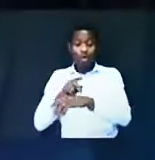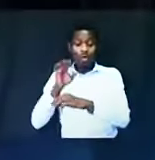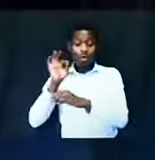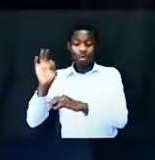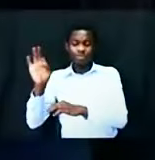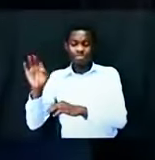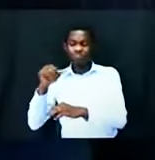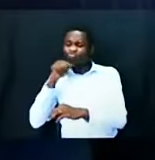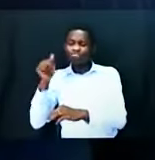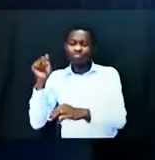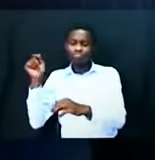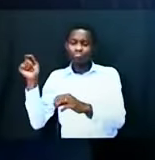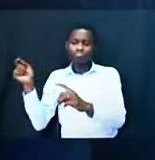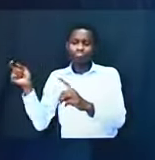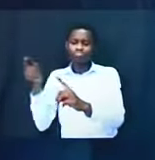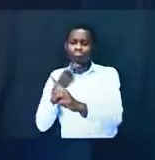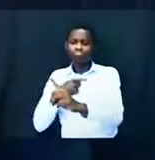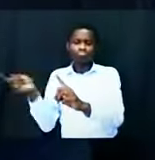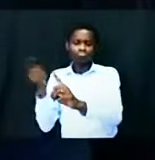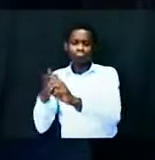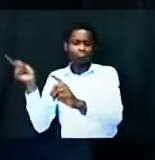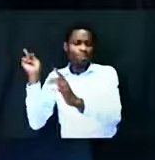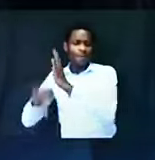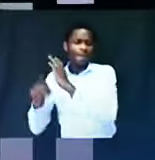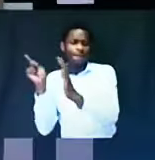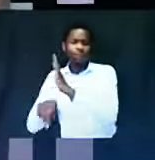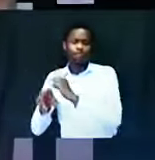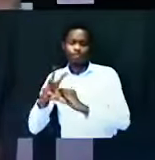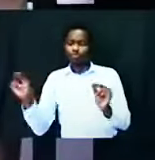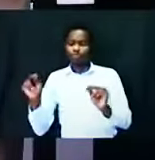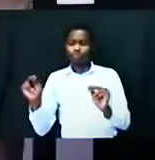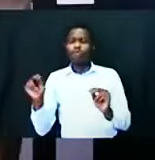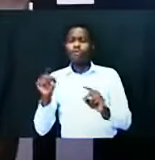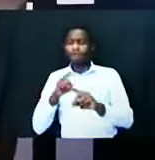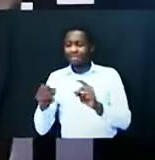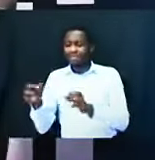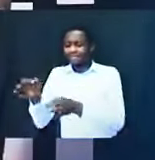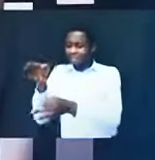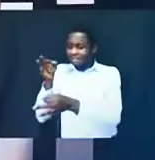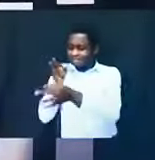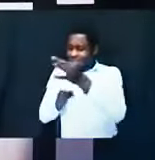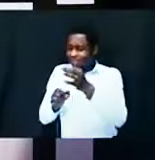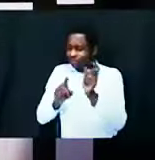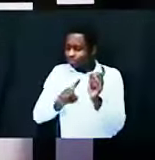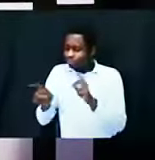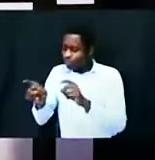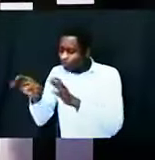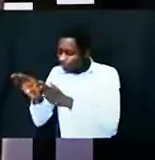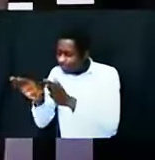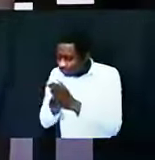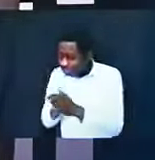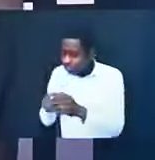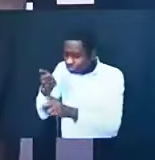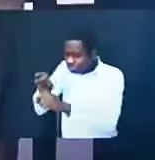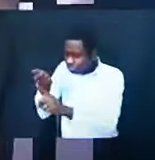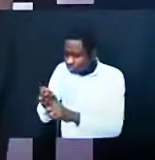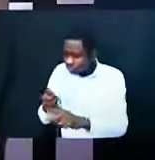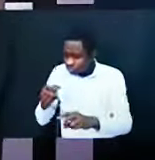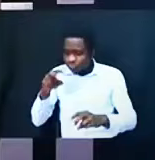Let's find out whether what he's saying is true. And with great patience, they sought